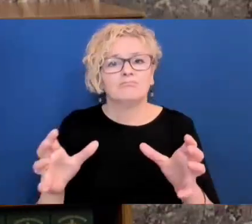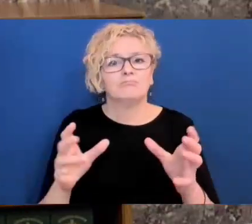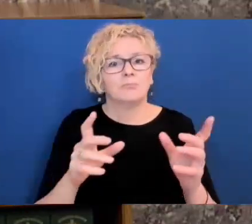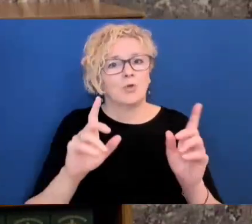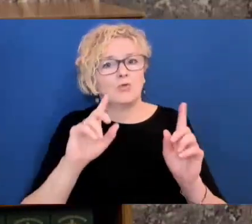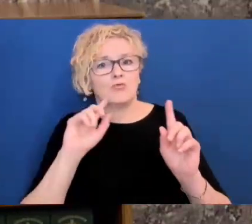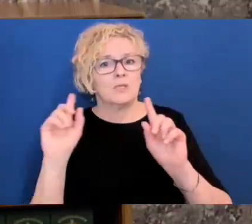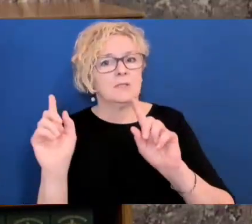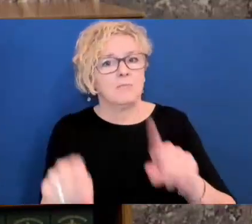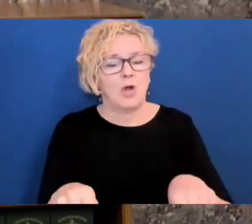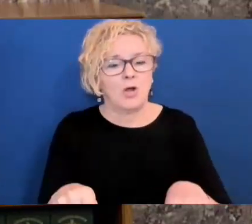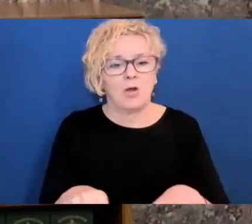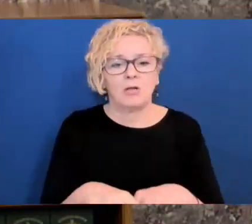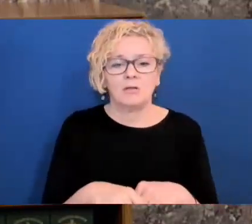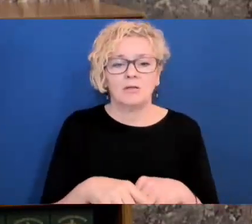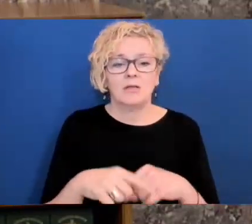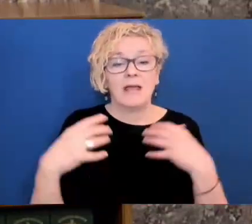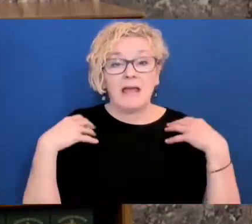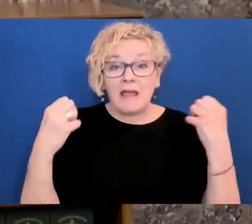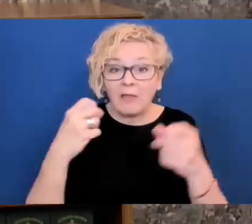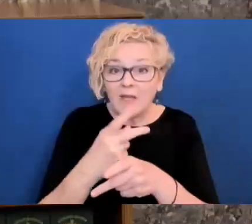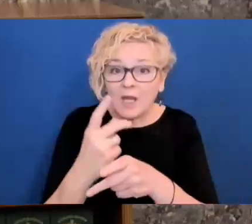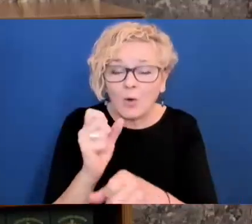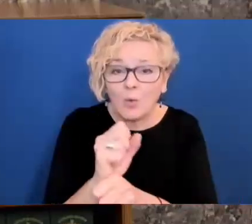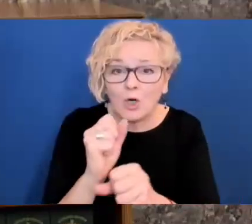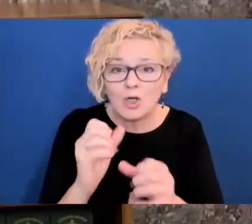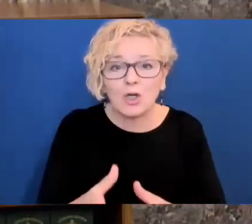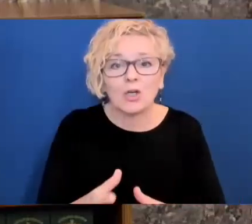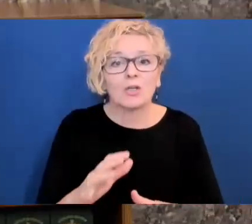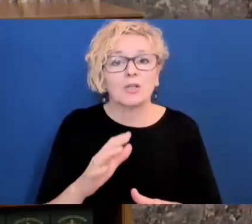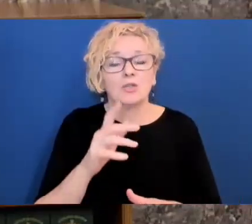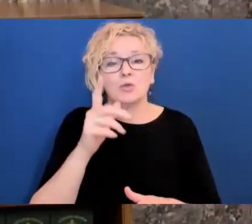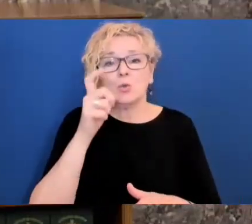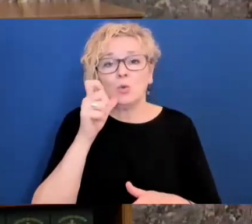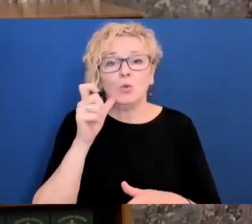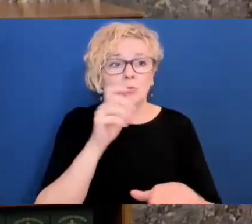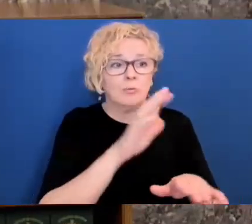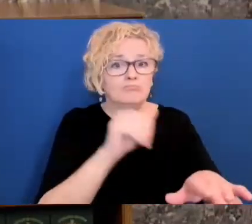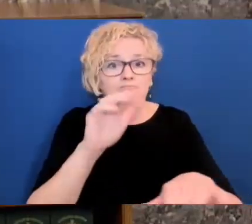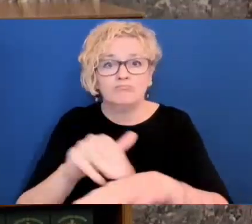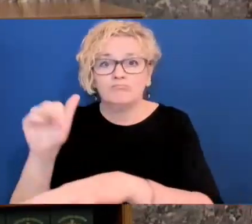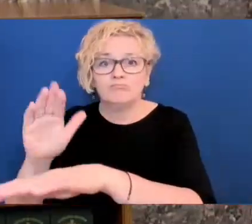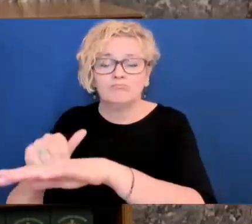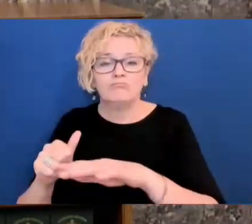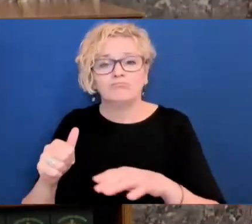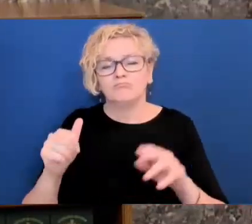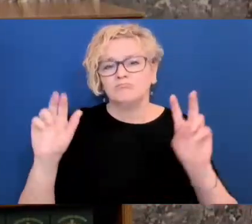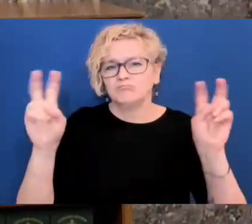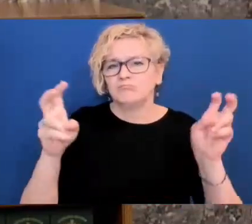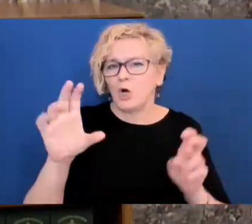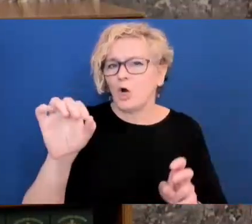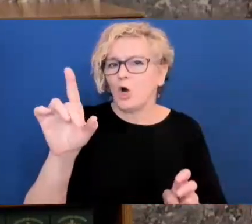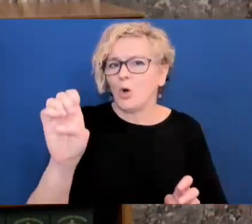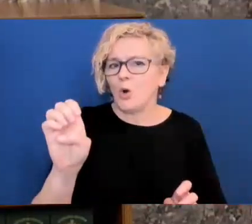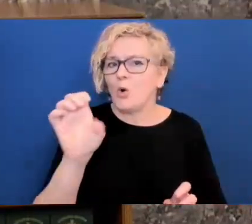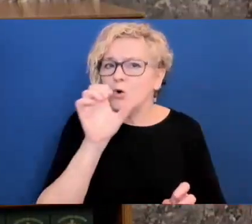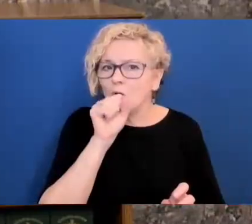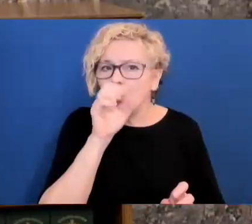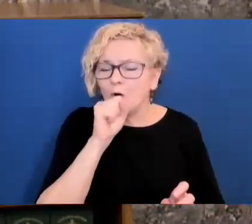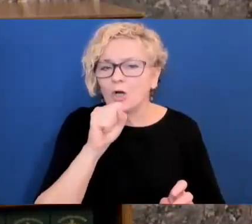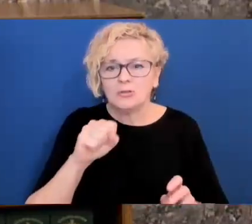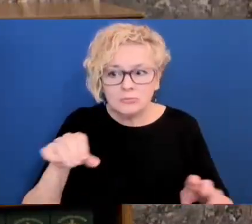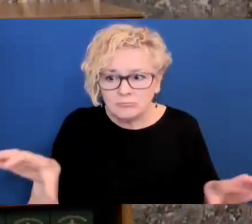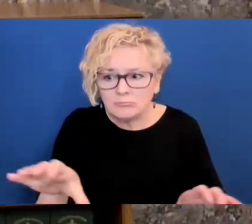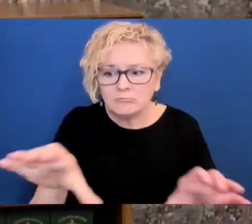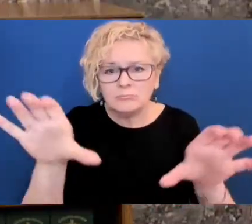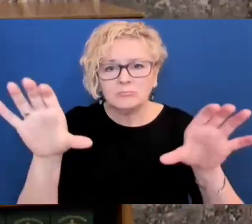continue to give the care. I want to say thank you to all of them. But even as we grieve, we need to fulfill our duty